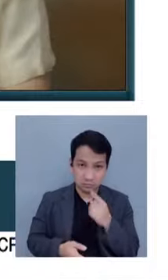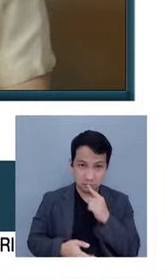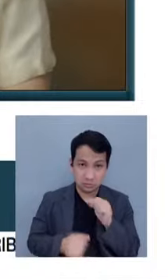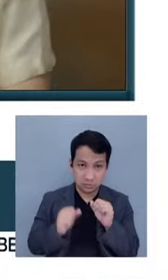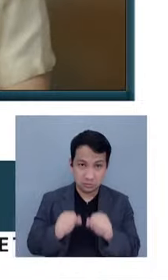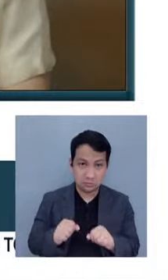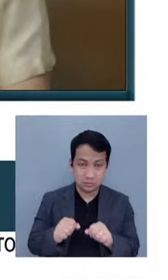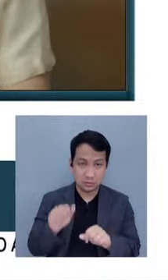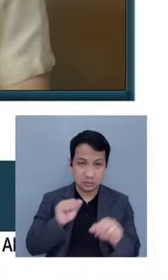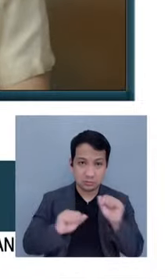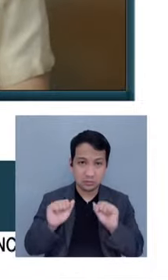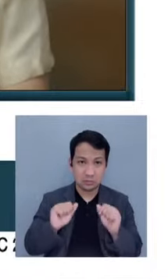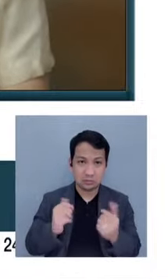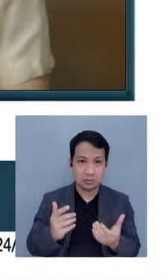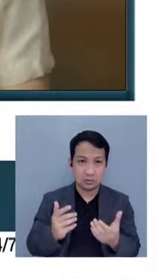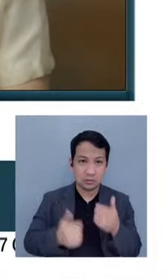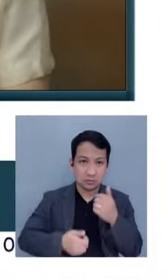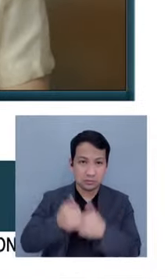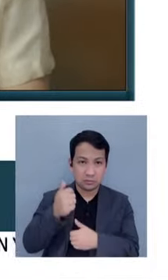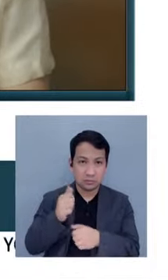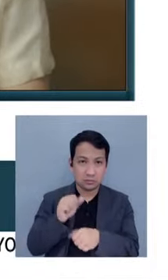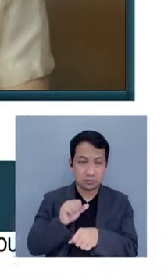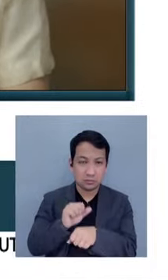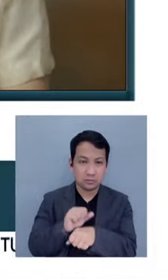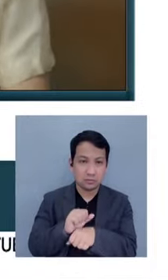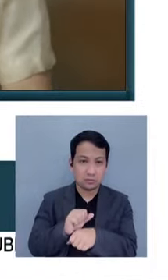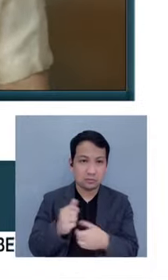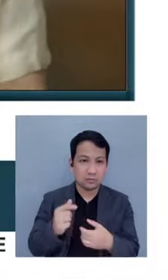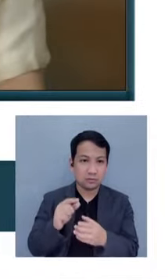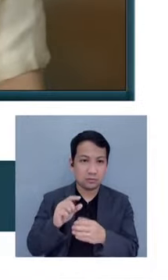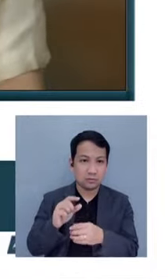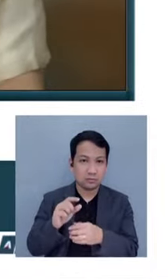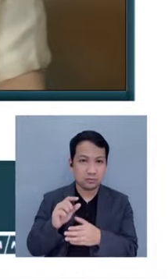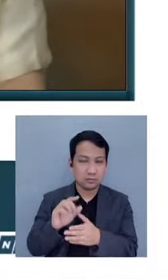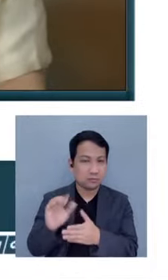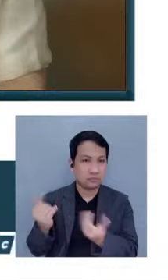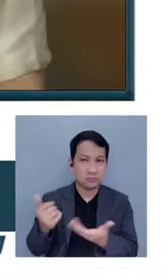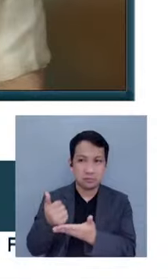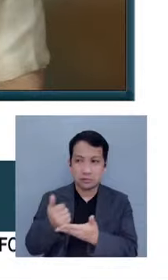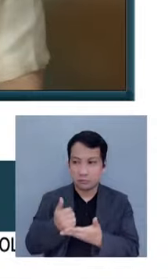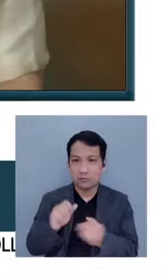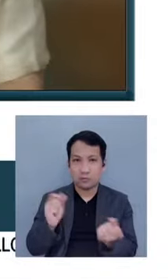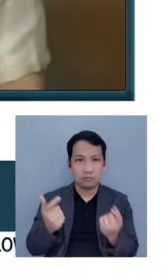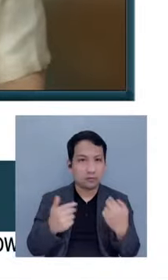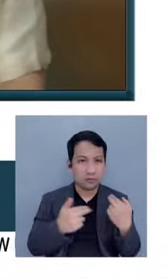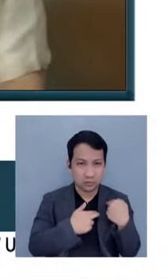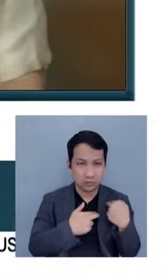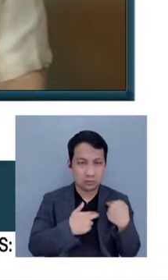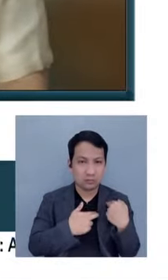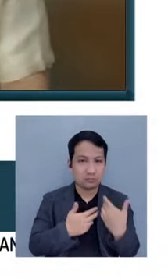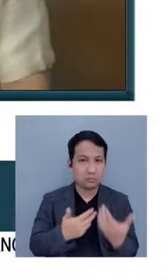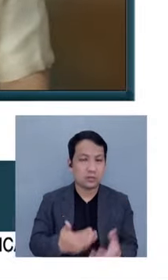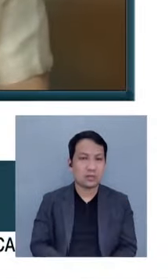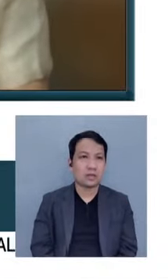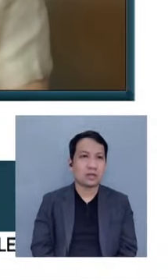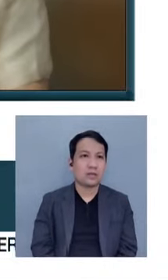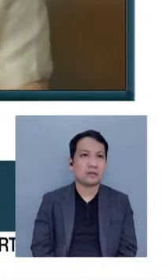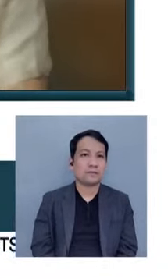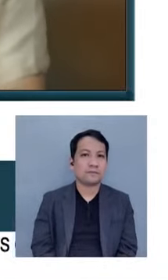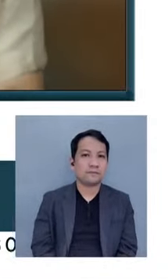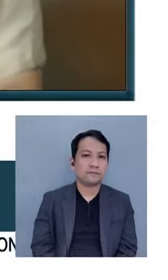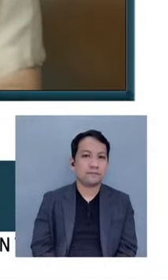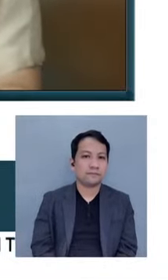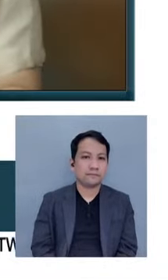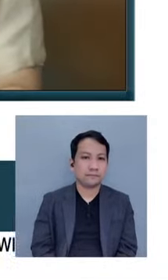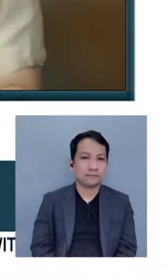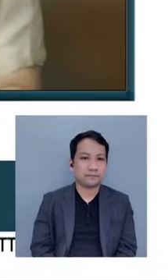actually win this war without their help, without any accountability from their end? It is possible, but